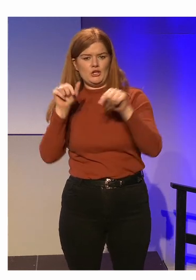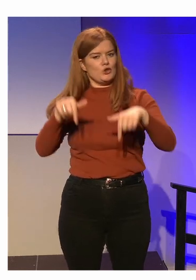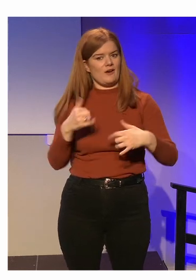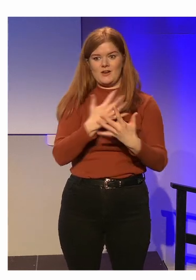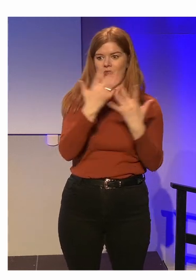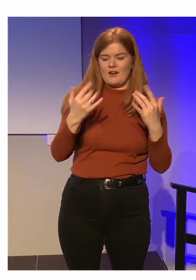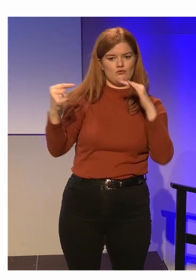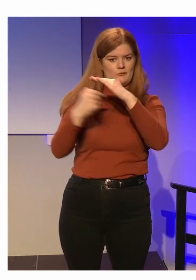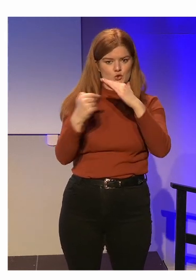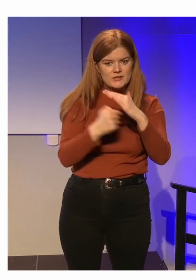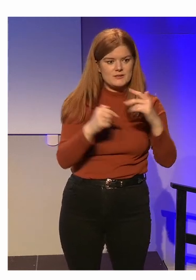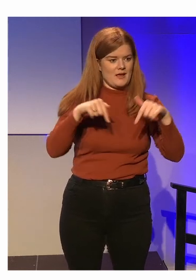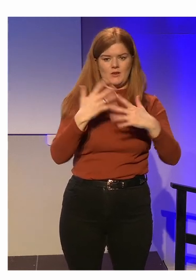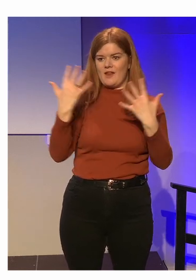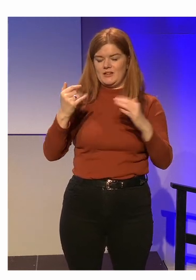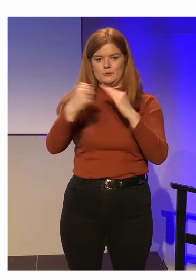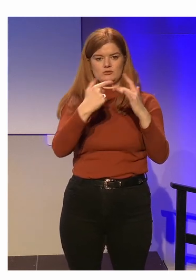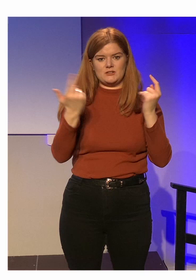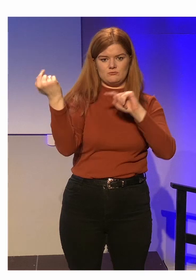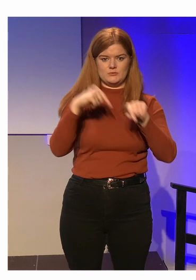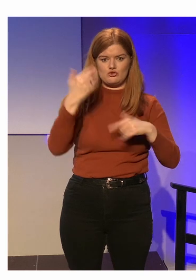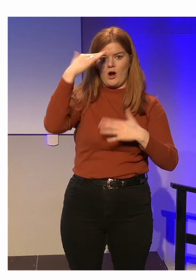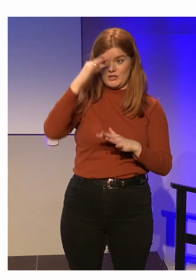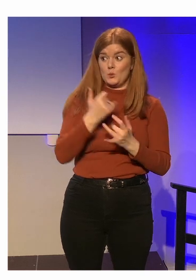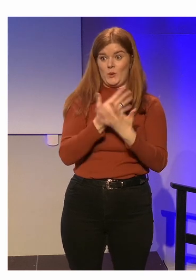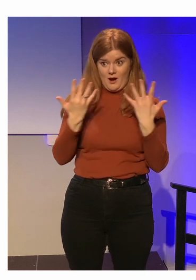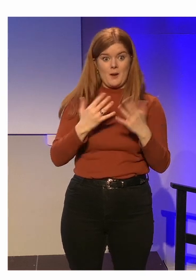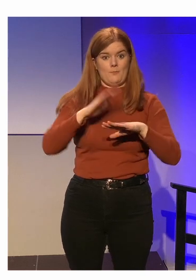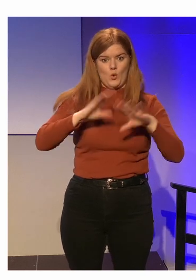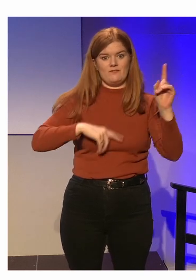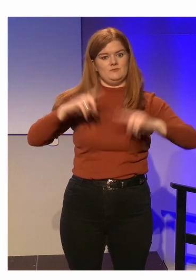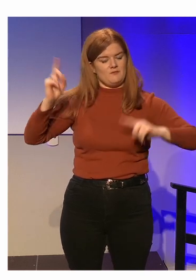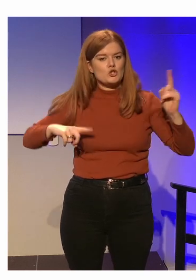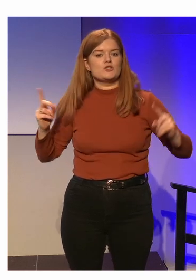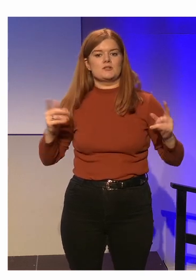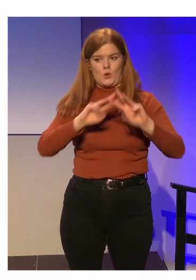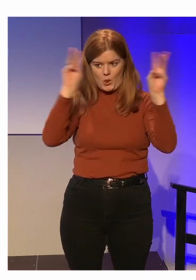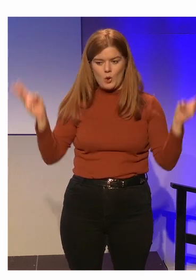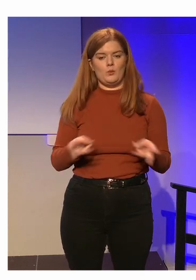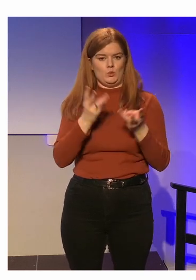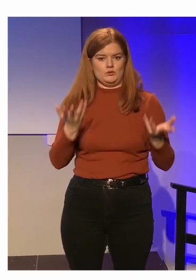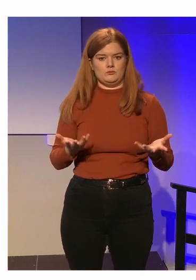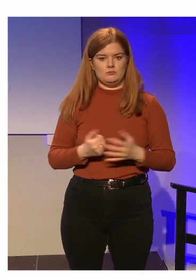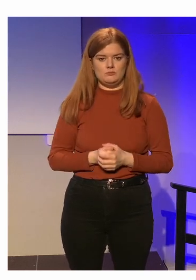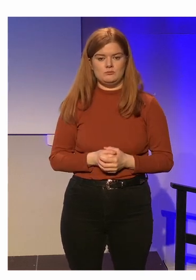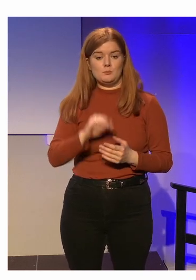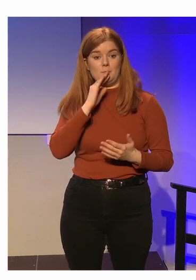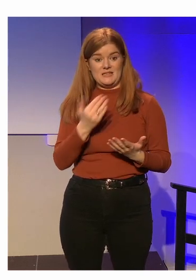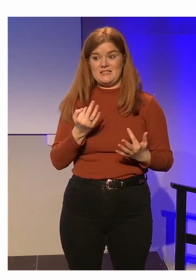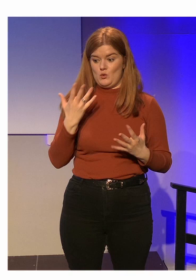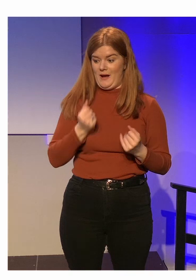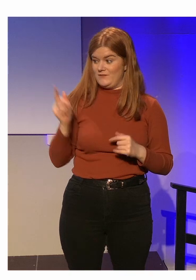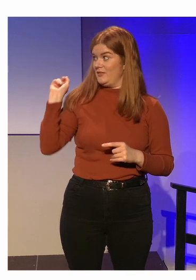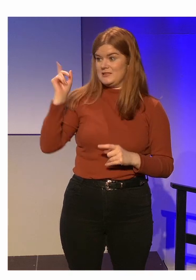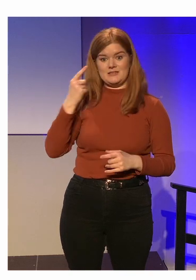many refugees, there are many immigrants coming in there. We are more and more a diverse and global world. And so having